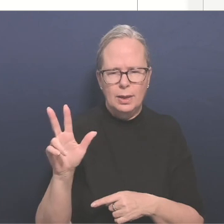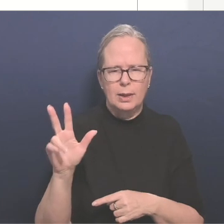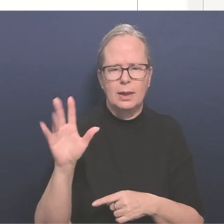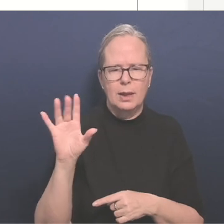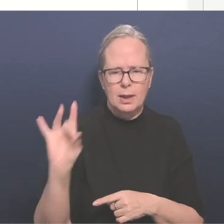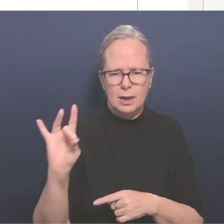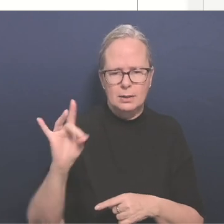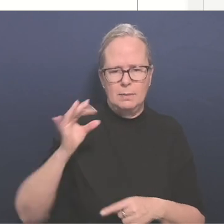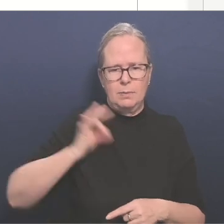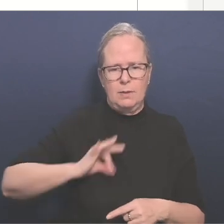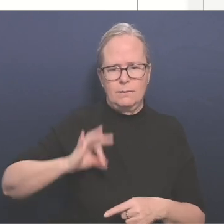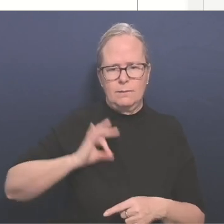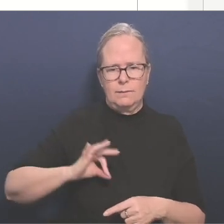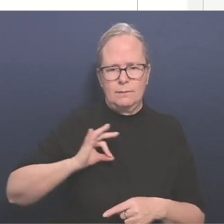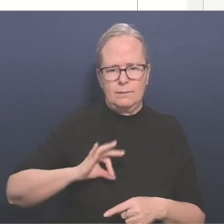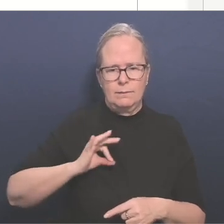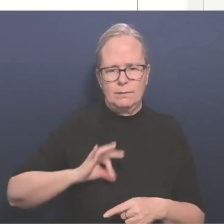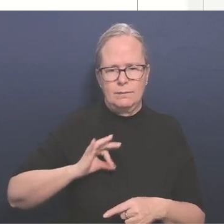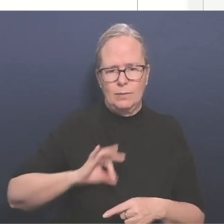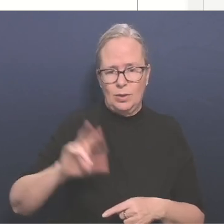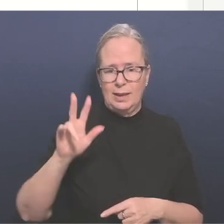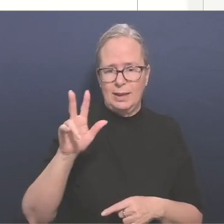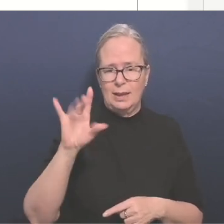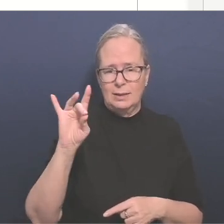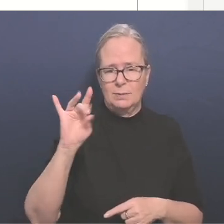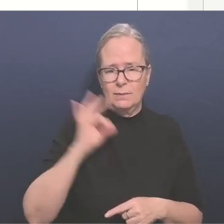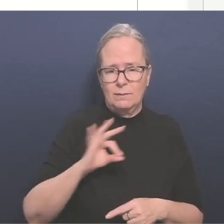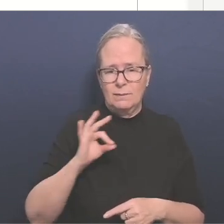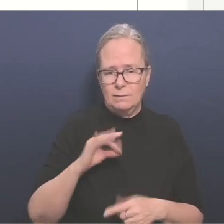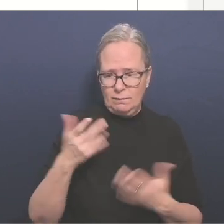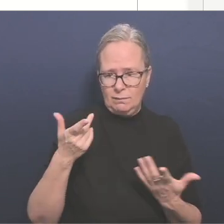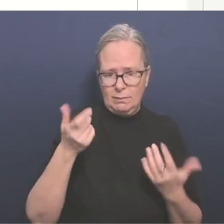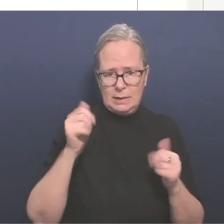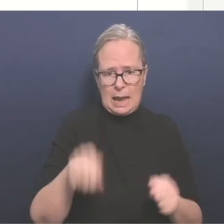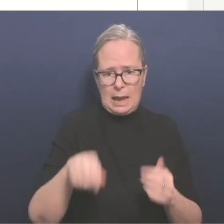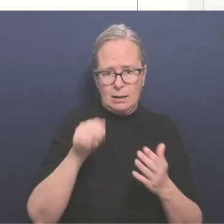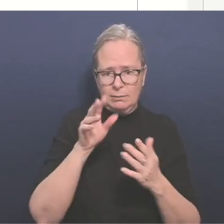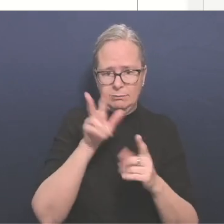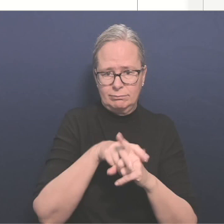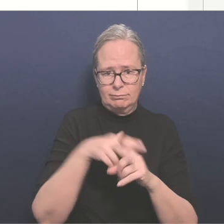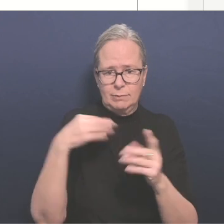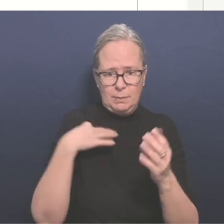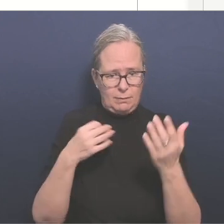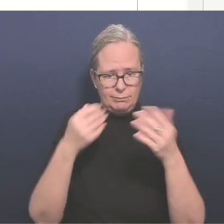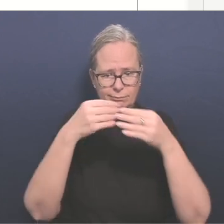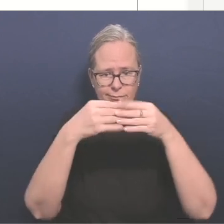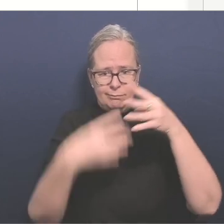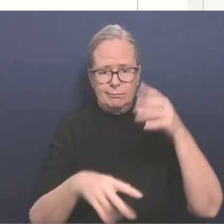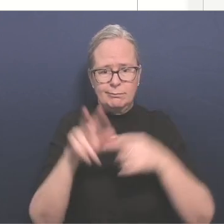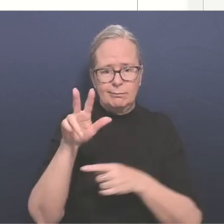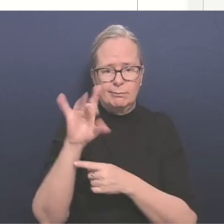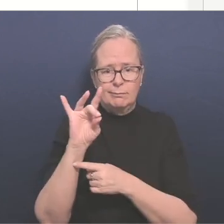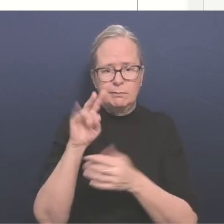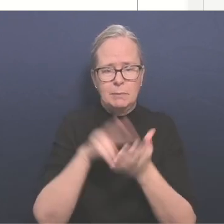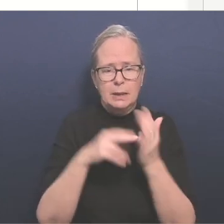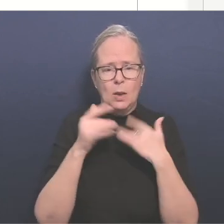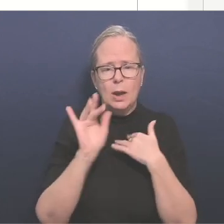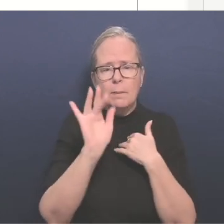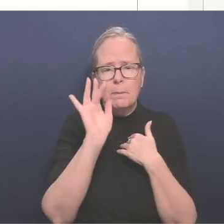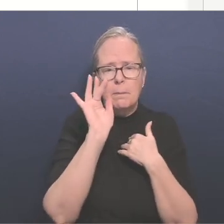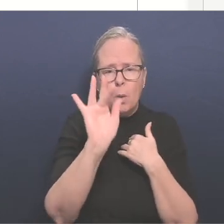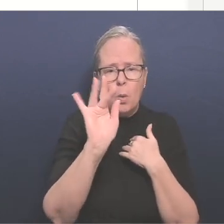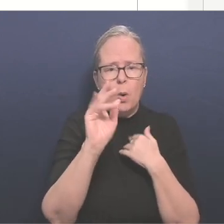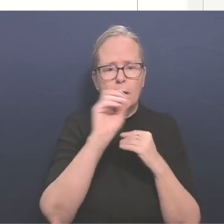is complex. That's complex for us means that there are different stages, to being